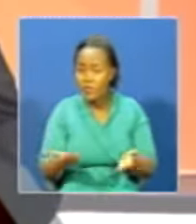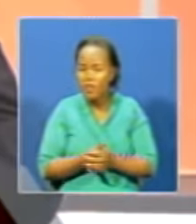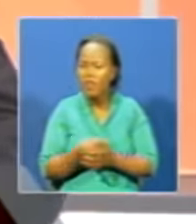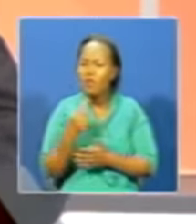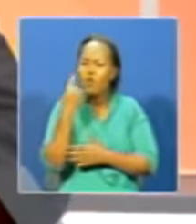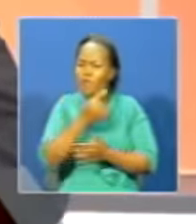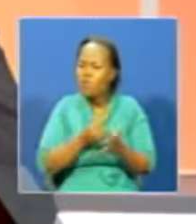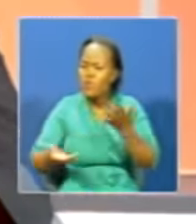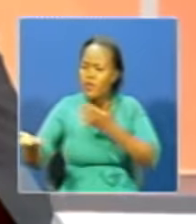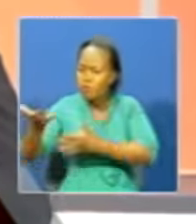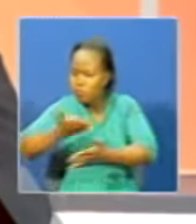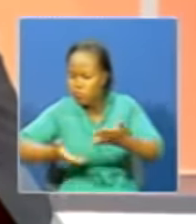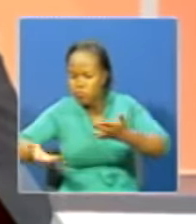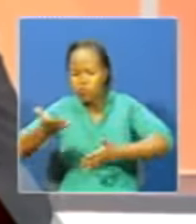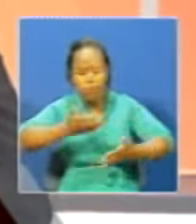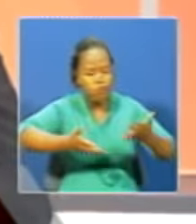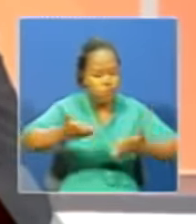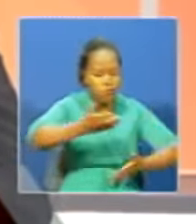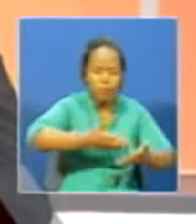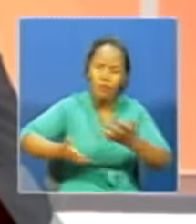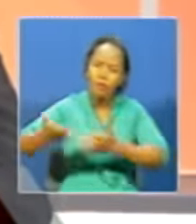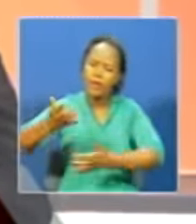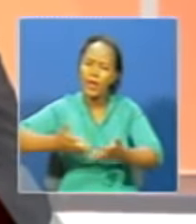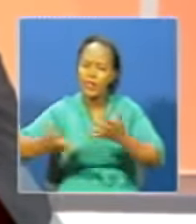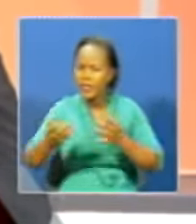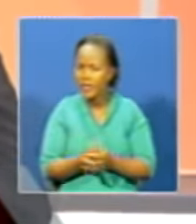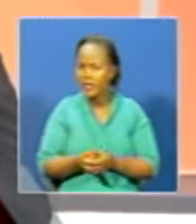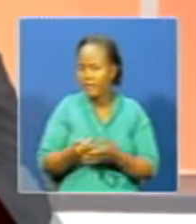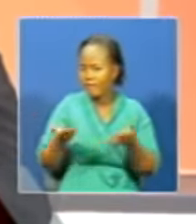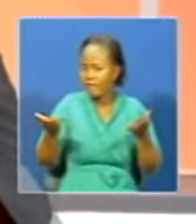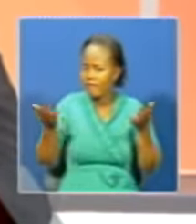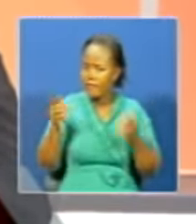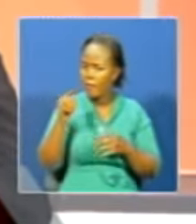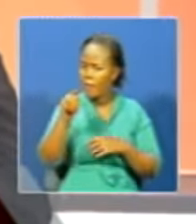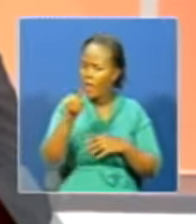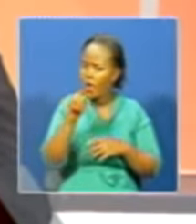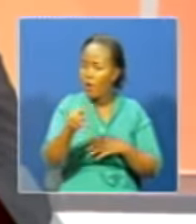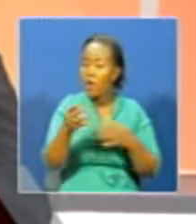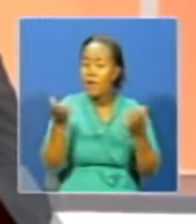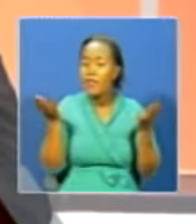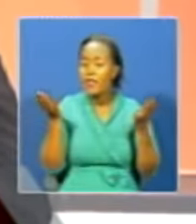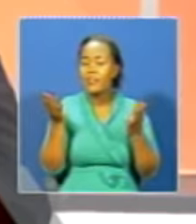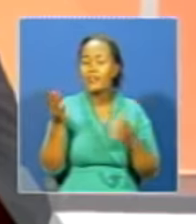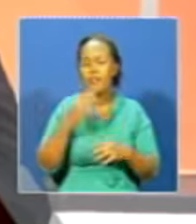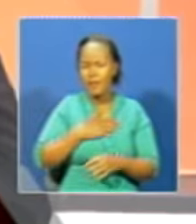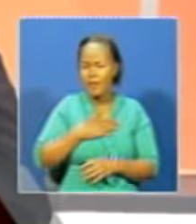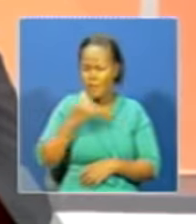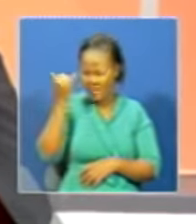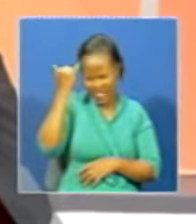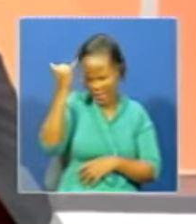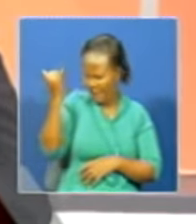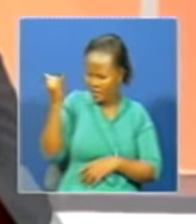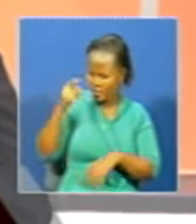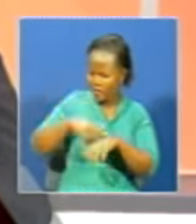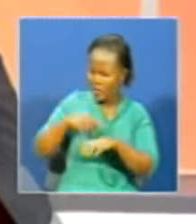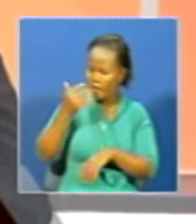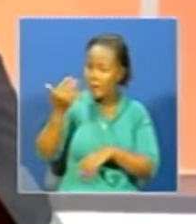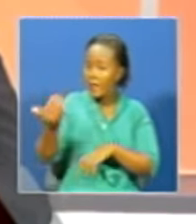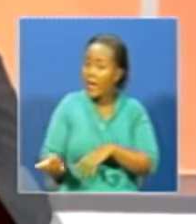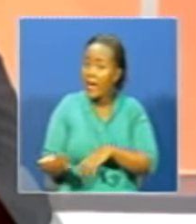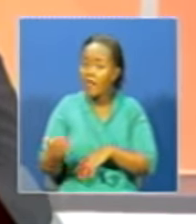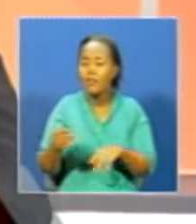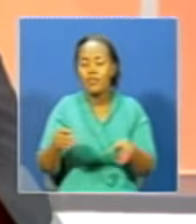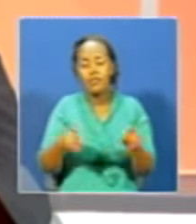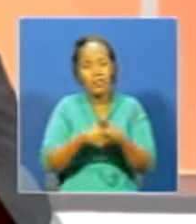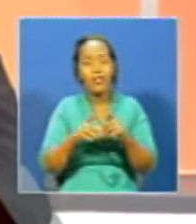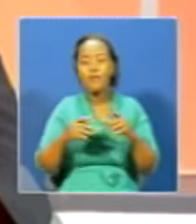with. Yeah. So to that extent, yeah. I can imagine at that age, yeah. I would have done what